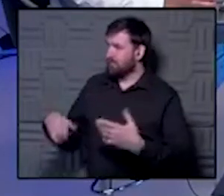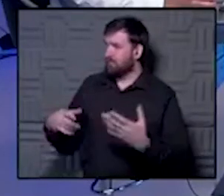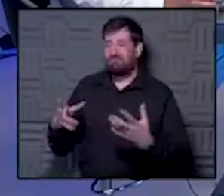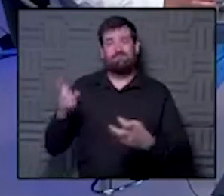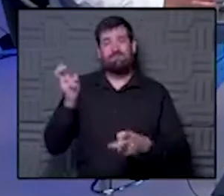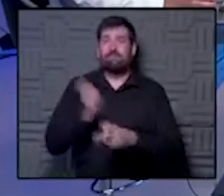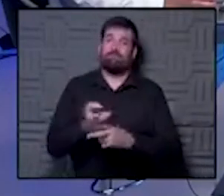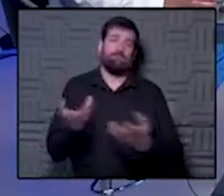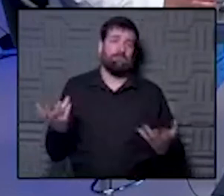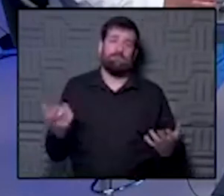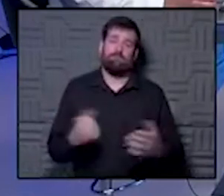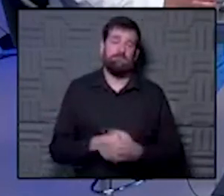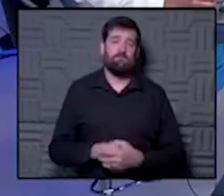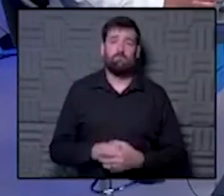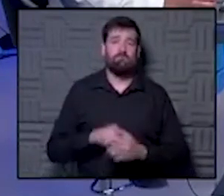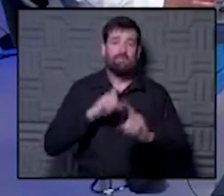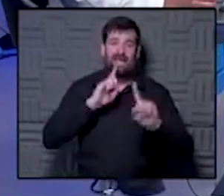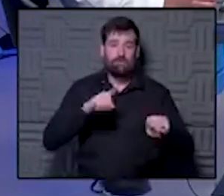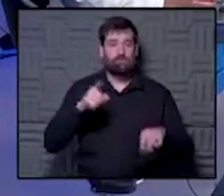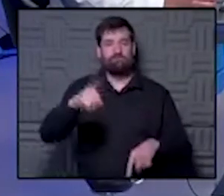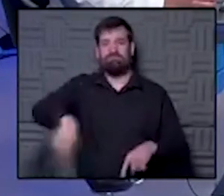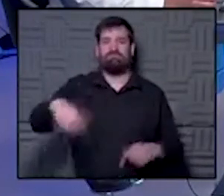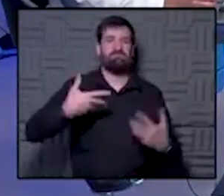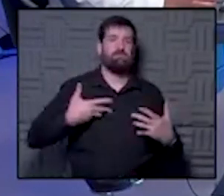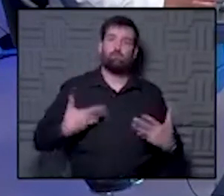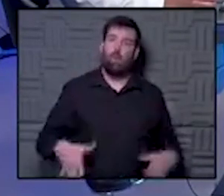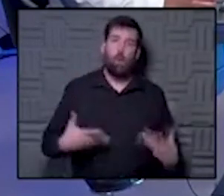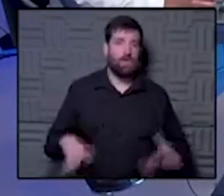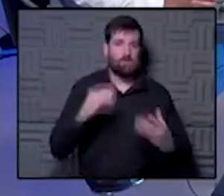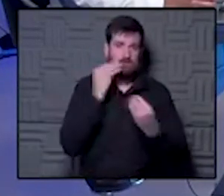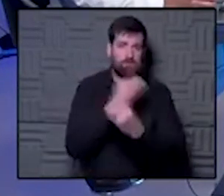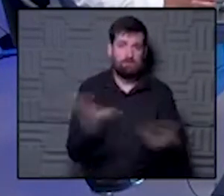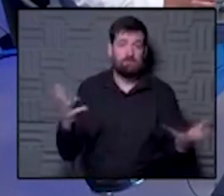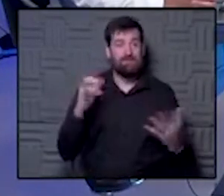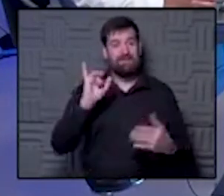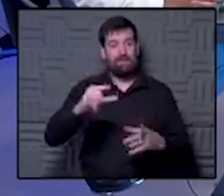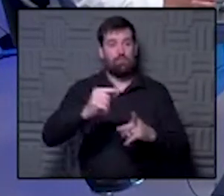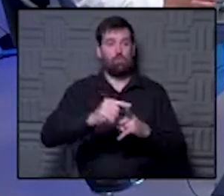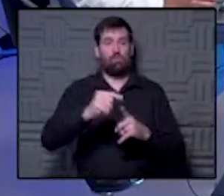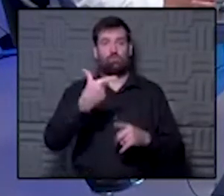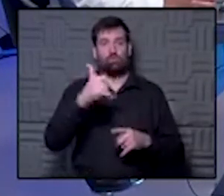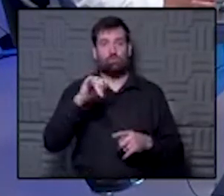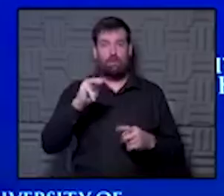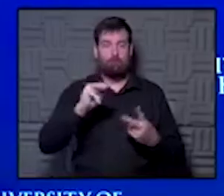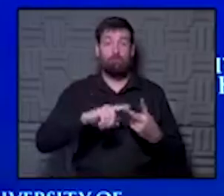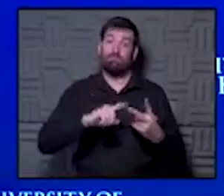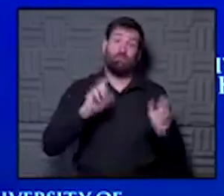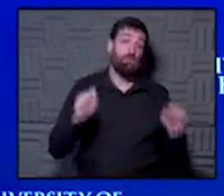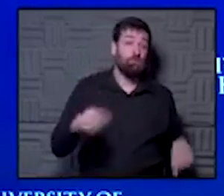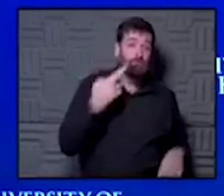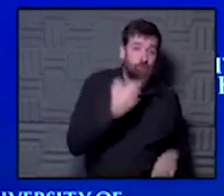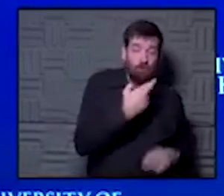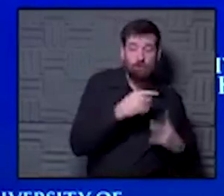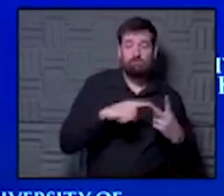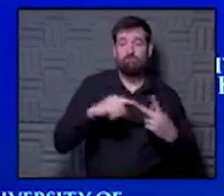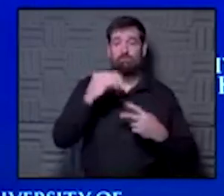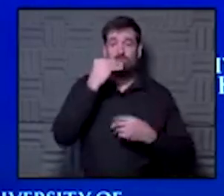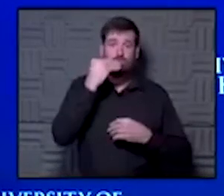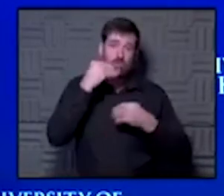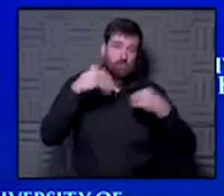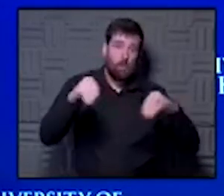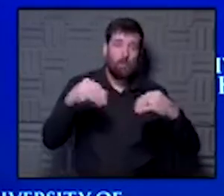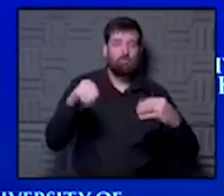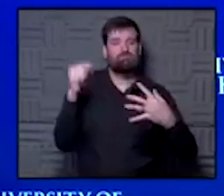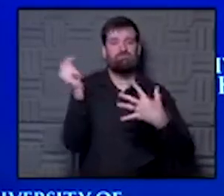to be hard things because the answers are not what people want to hear. Right. And by the way, that word gym could have been restaurant. could have been grocery store. It could have a lot of different things. And